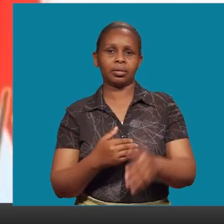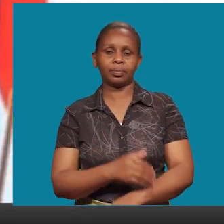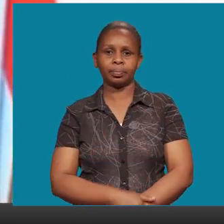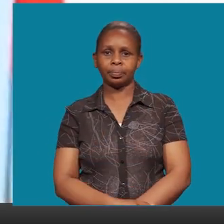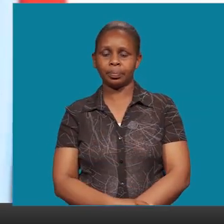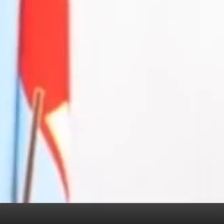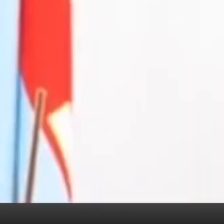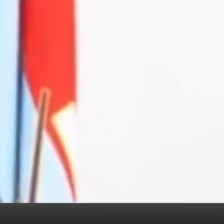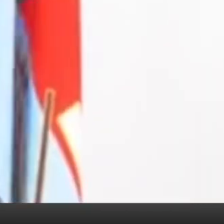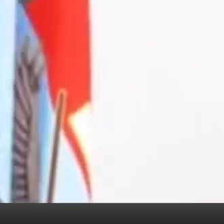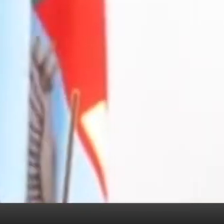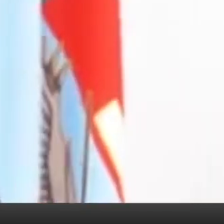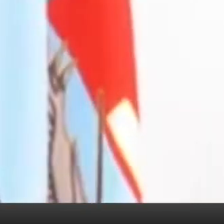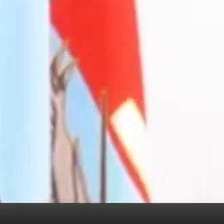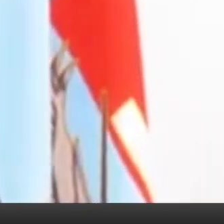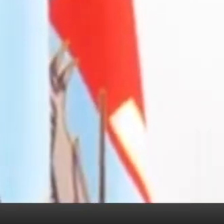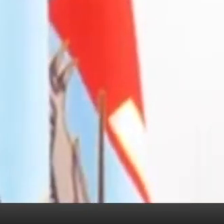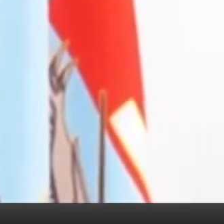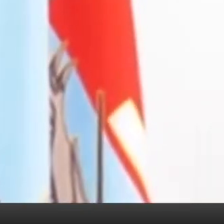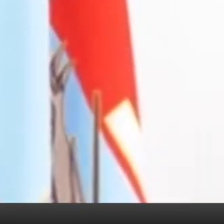for Energy and Petroleum, Davis Chirchir.